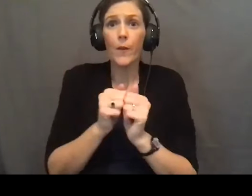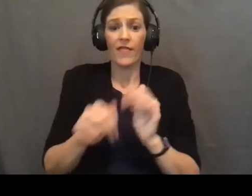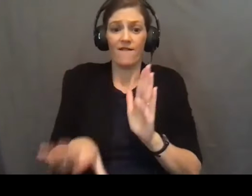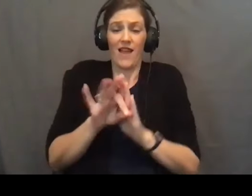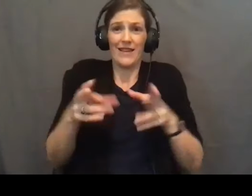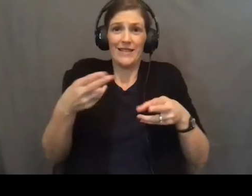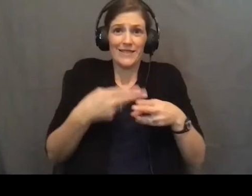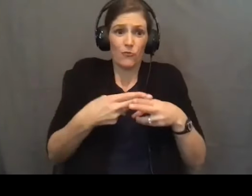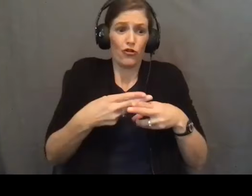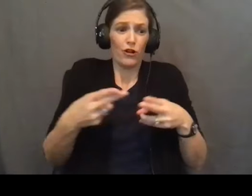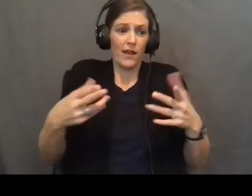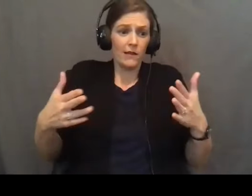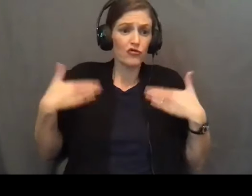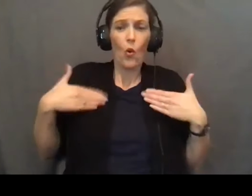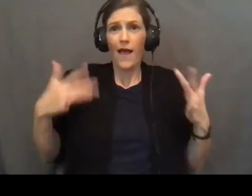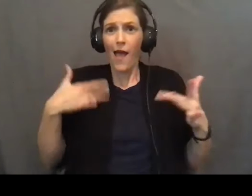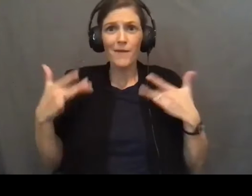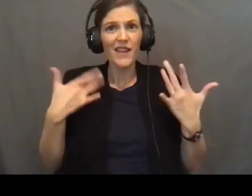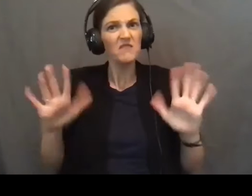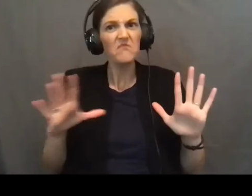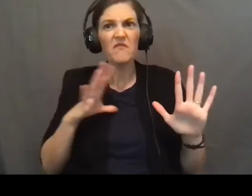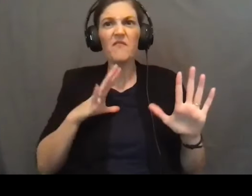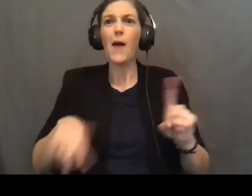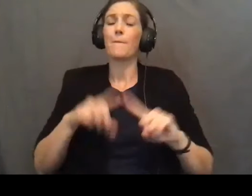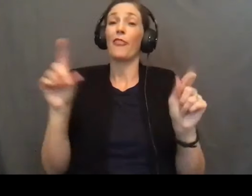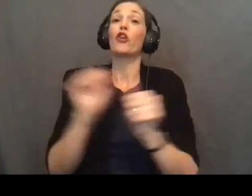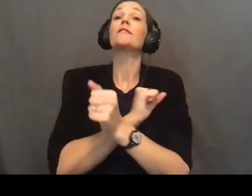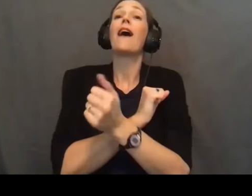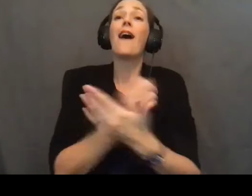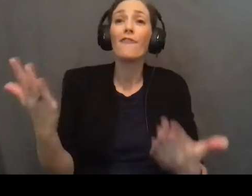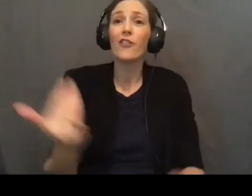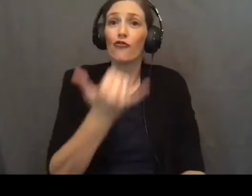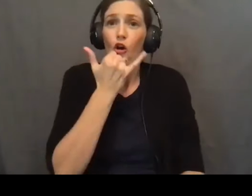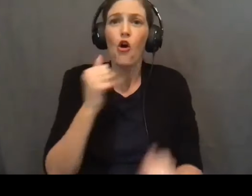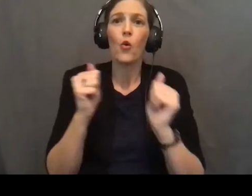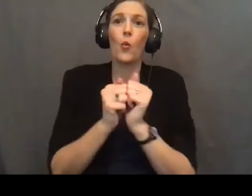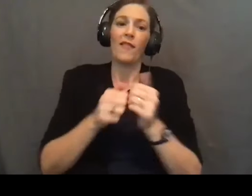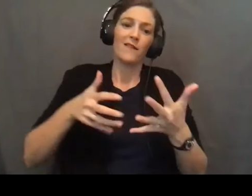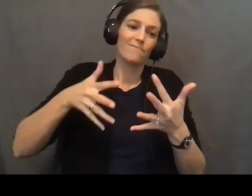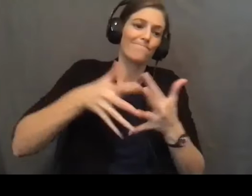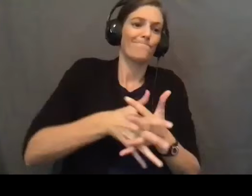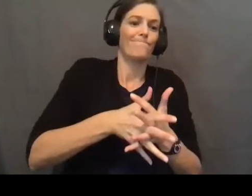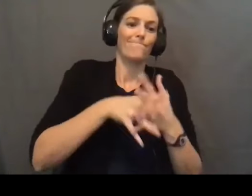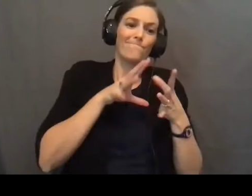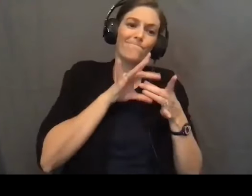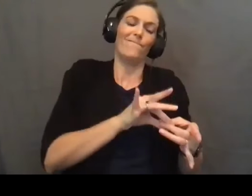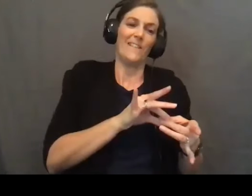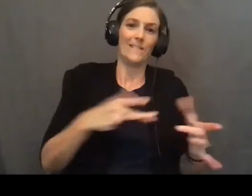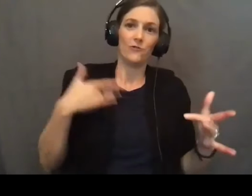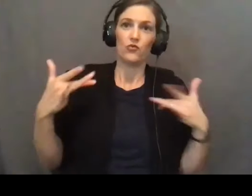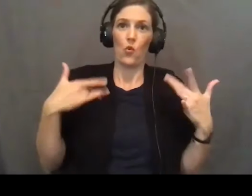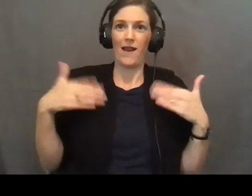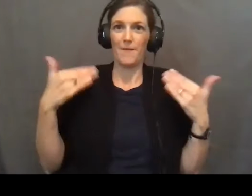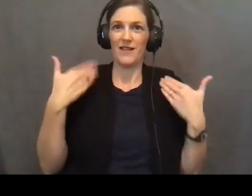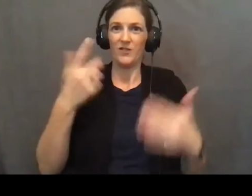happiness and joy in those things. But there is everything wrong with anchoring our joy and happiness to those